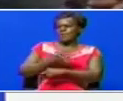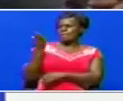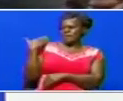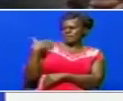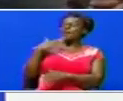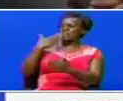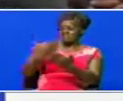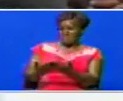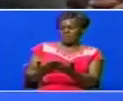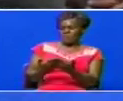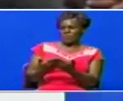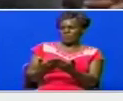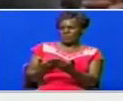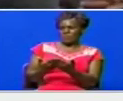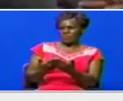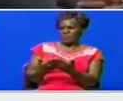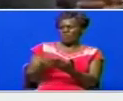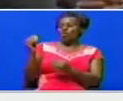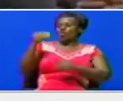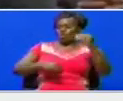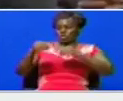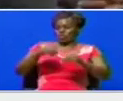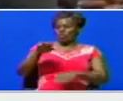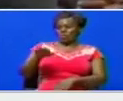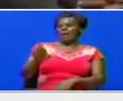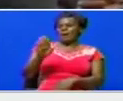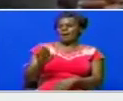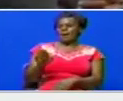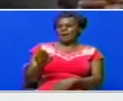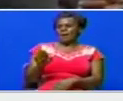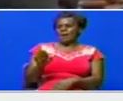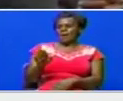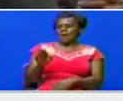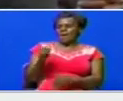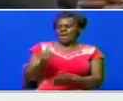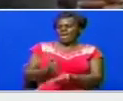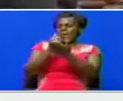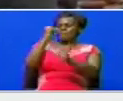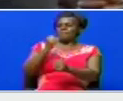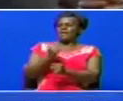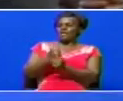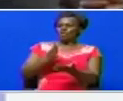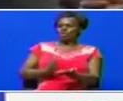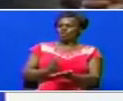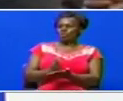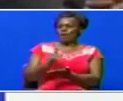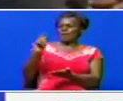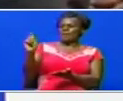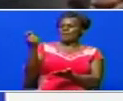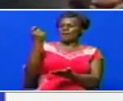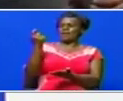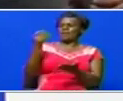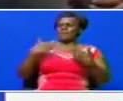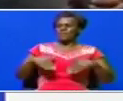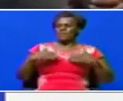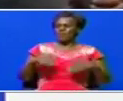We thank you for your contribution in helping ensure that Kenyans have